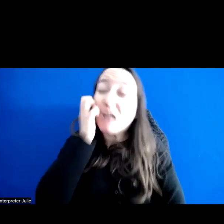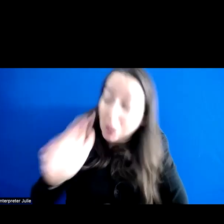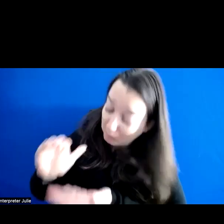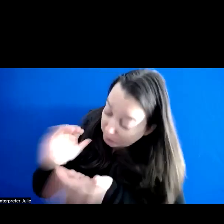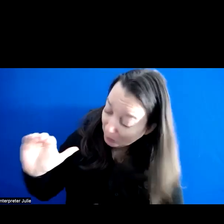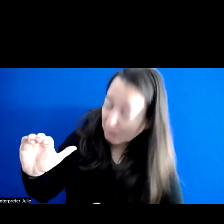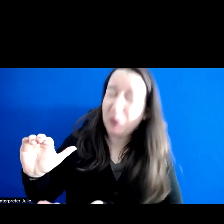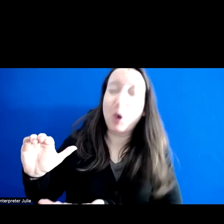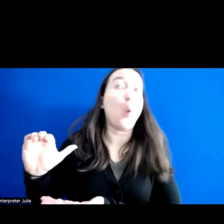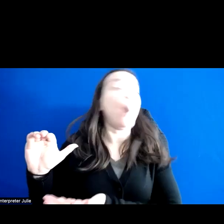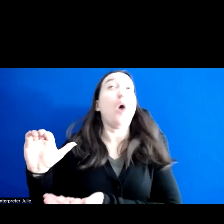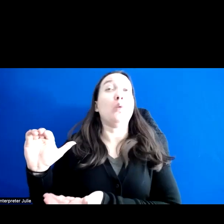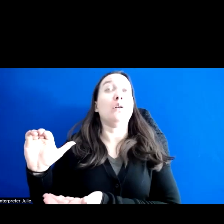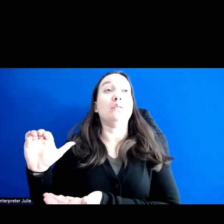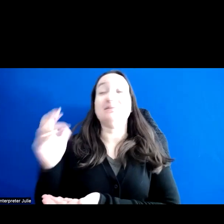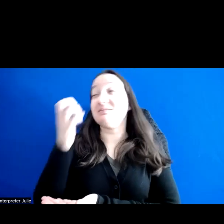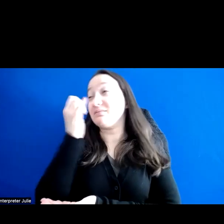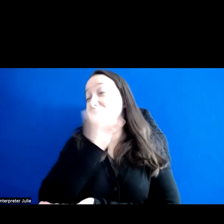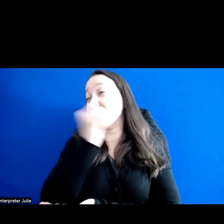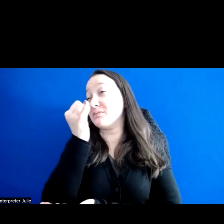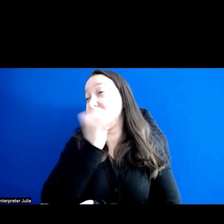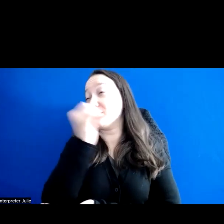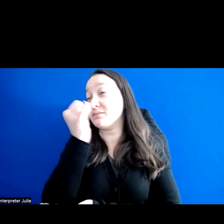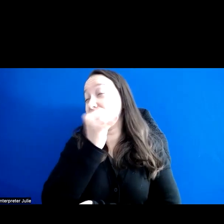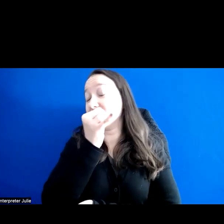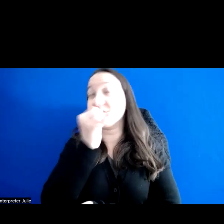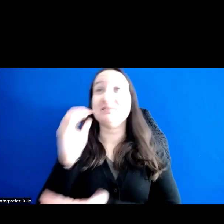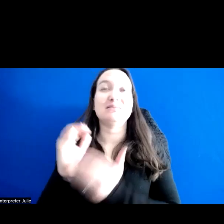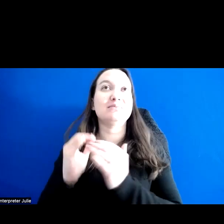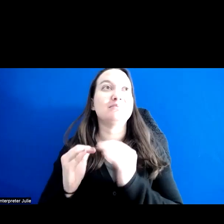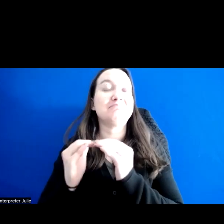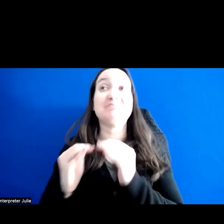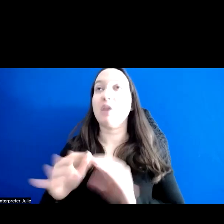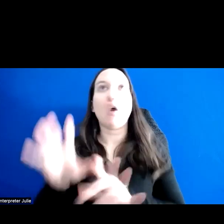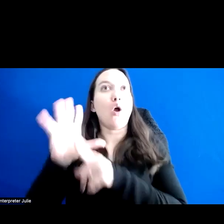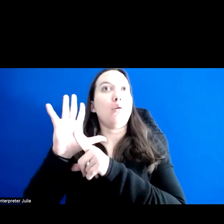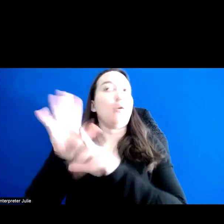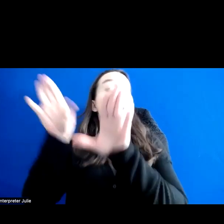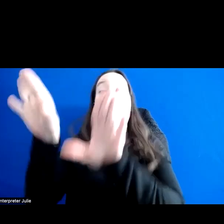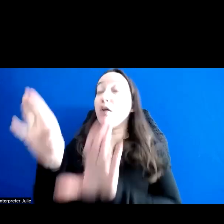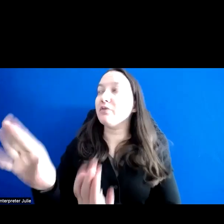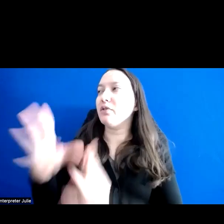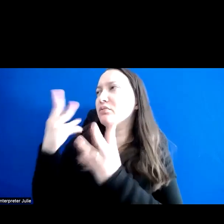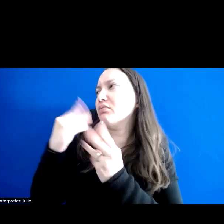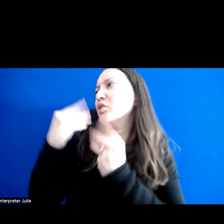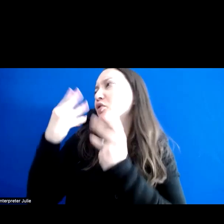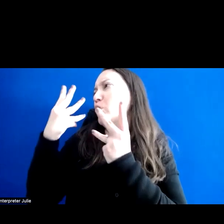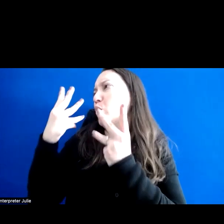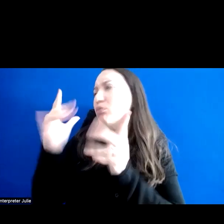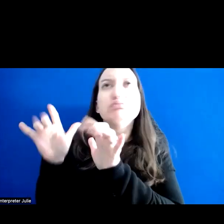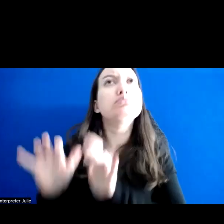gigantically overlong. It was enormously overambitious. It was wonderfully so, majestically so